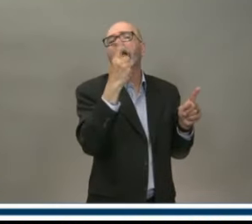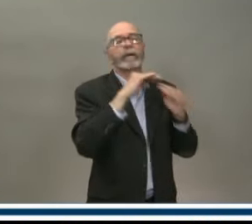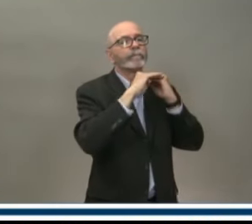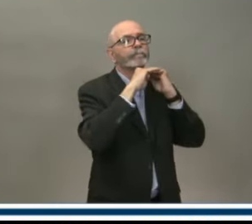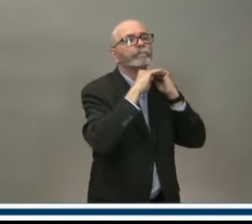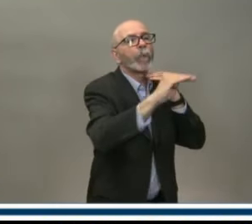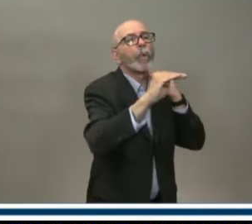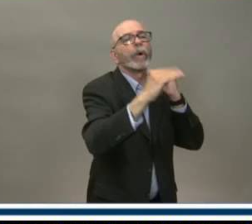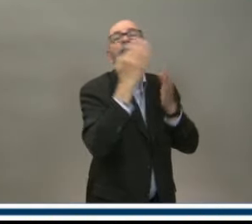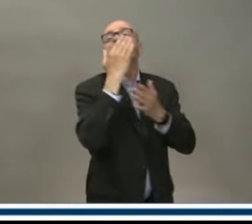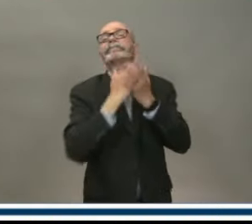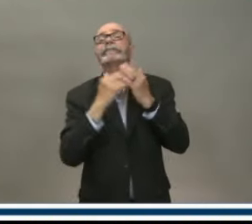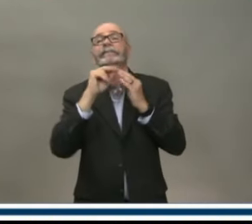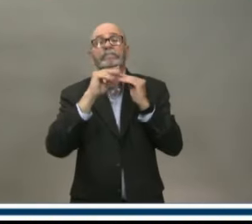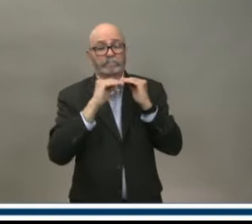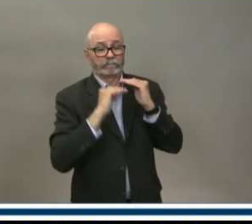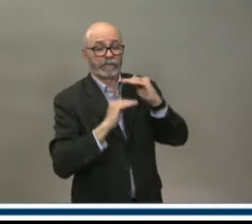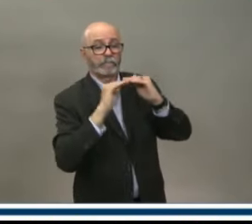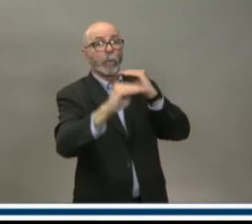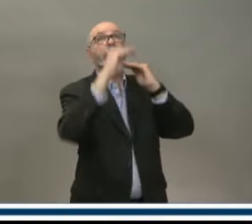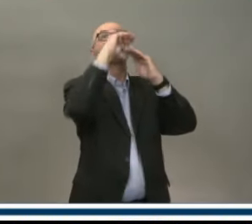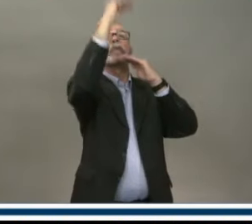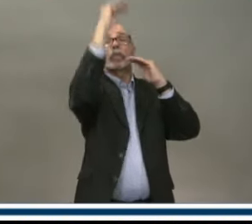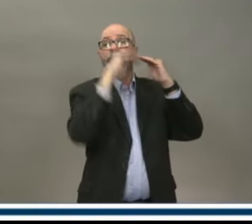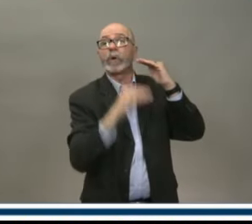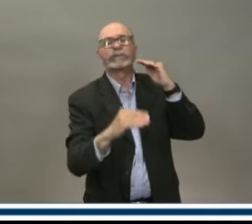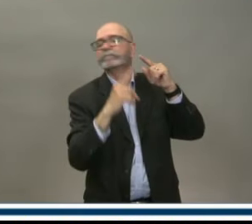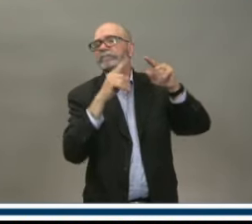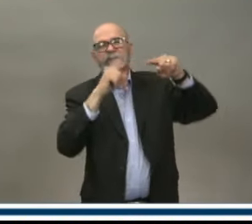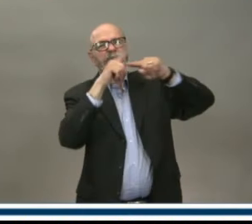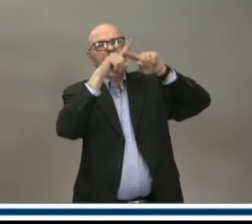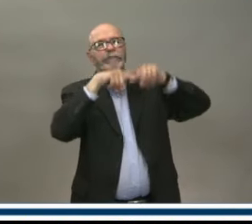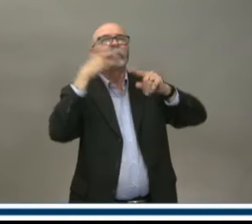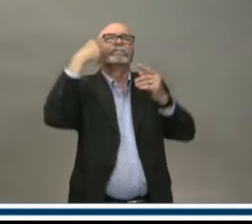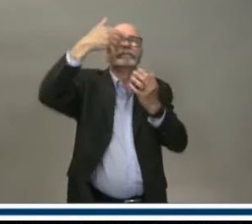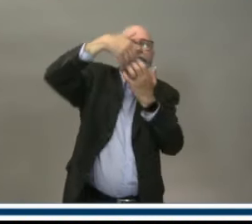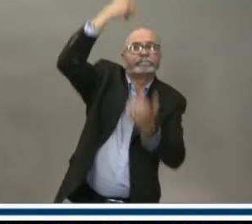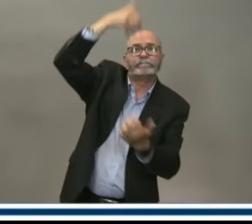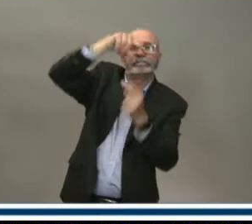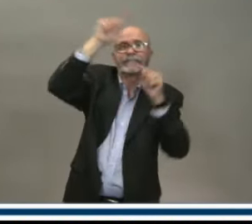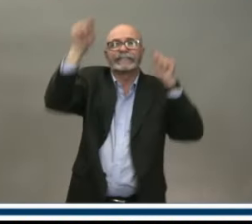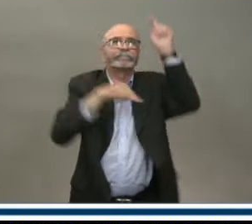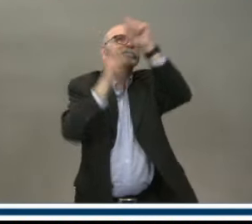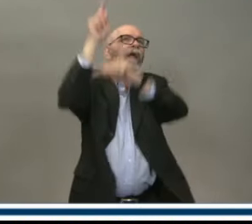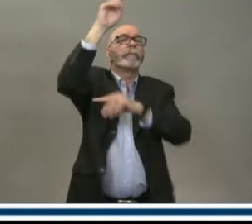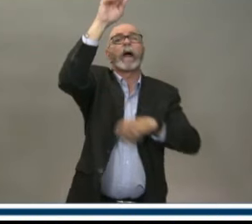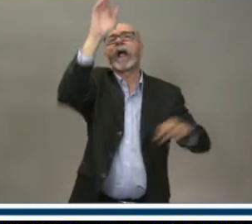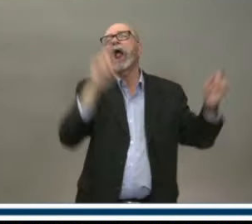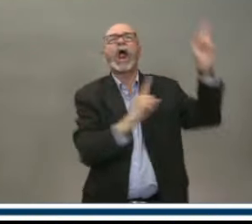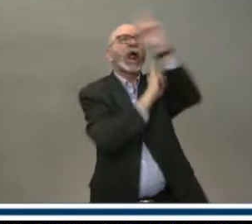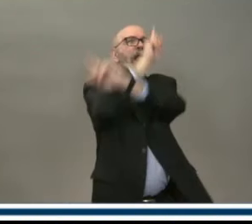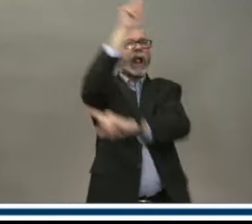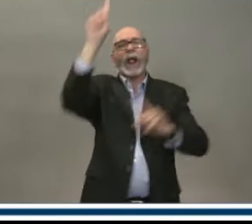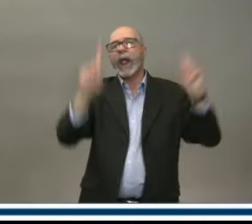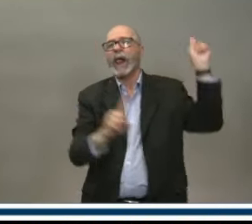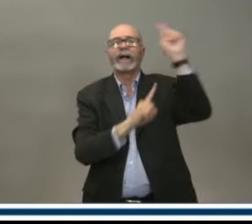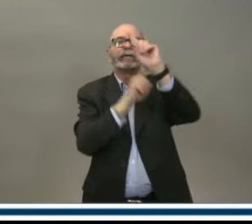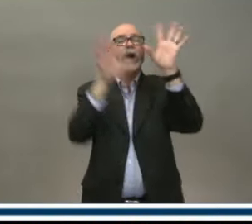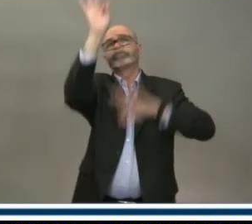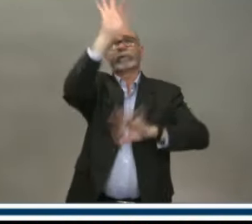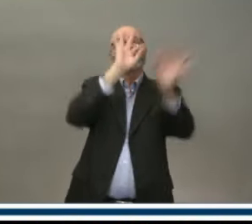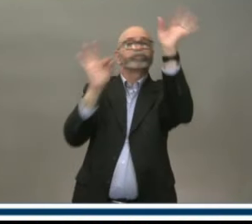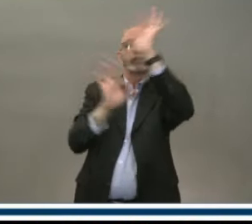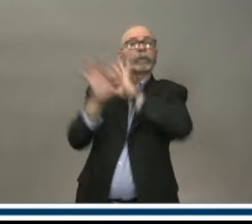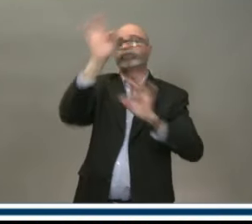move around, and it was unfortunate that we had people who, as part of their job, job we're doing that. Therefore, the virus